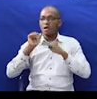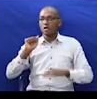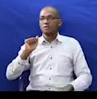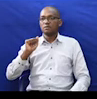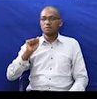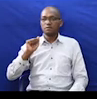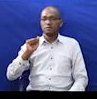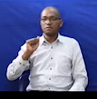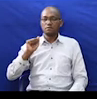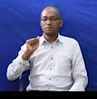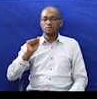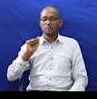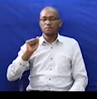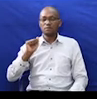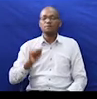Simple